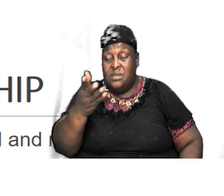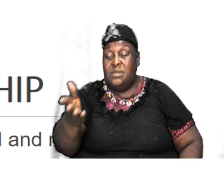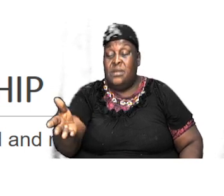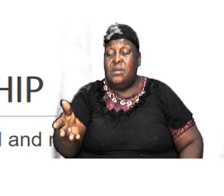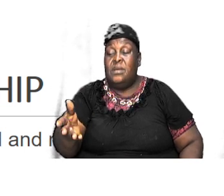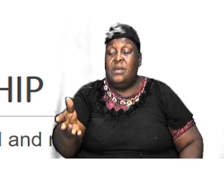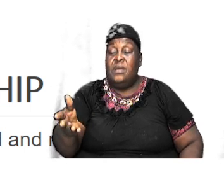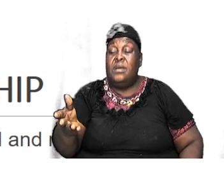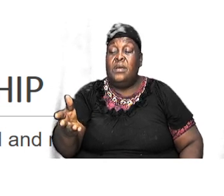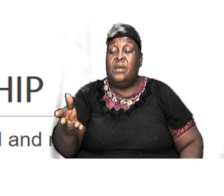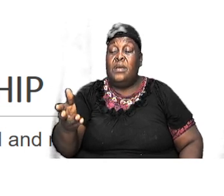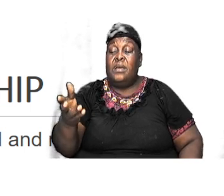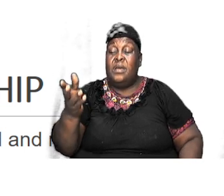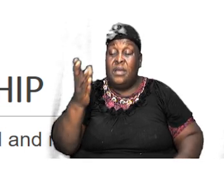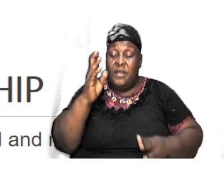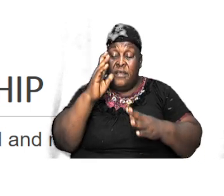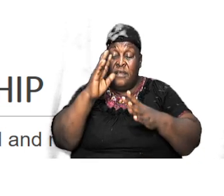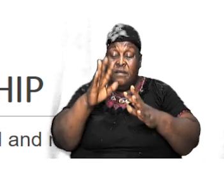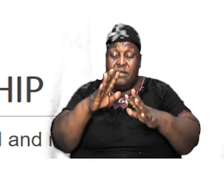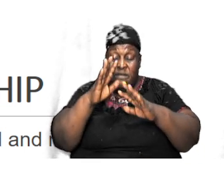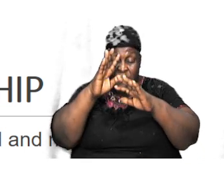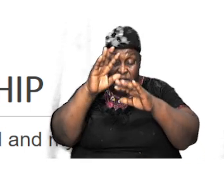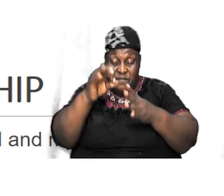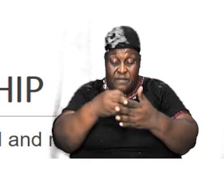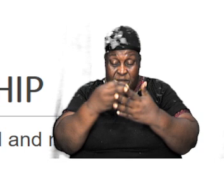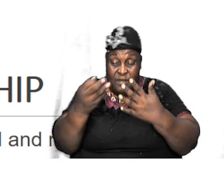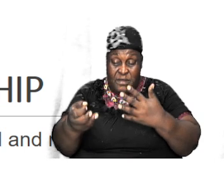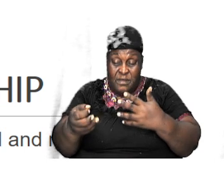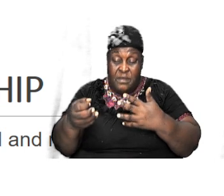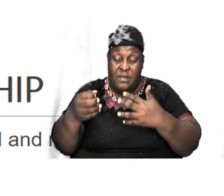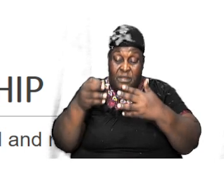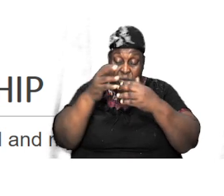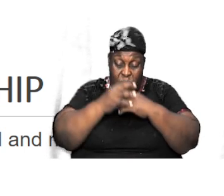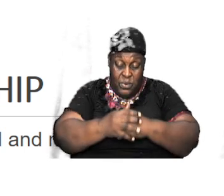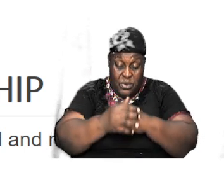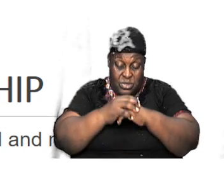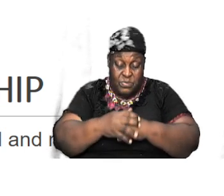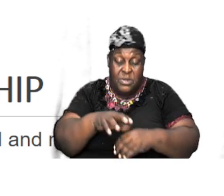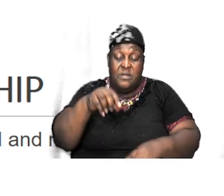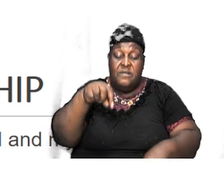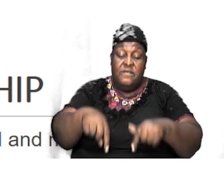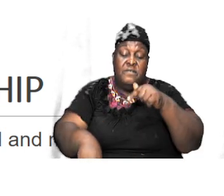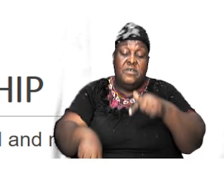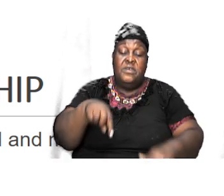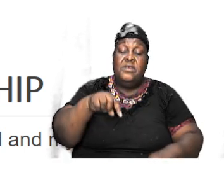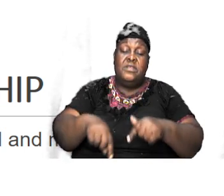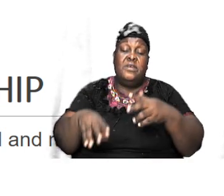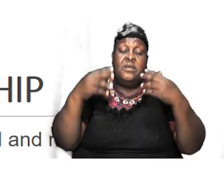I fell to worship at the feet of the angel